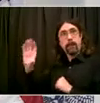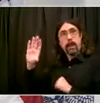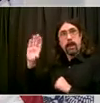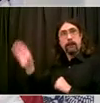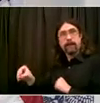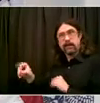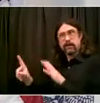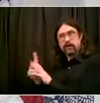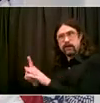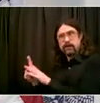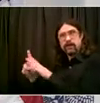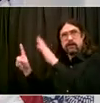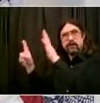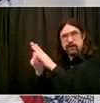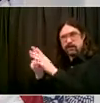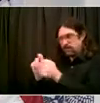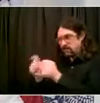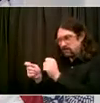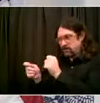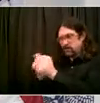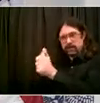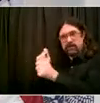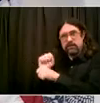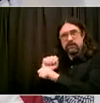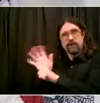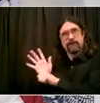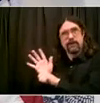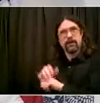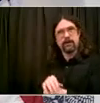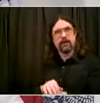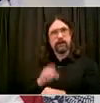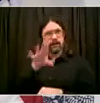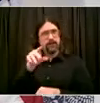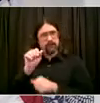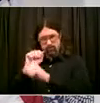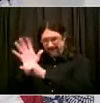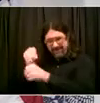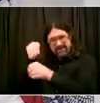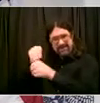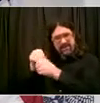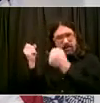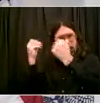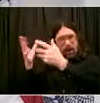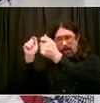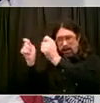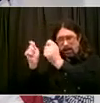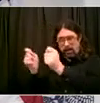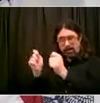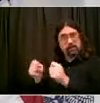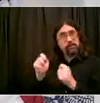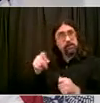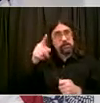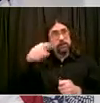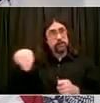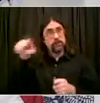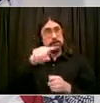Dr. Varma to speak about what we're seeing internationally, and then Dr. Choksi to talk about the city's